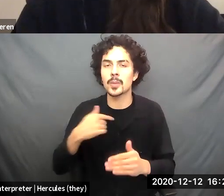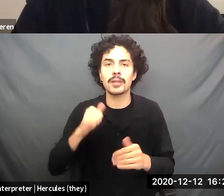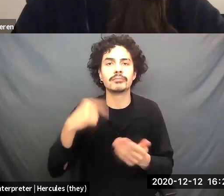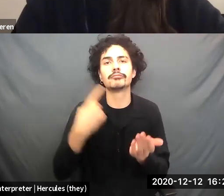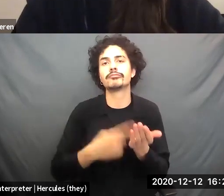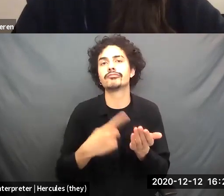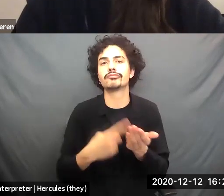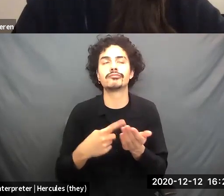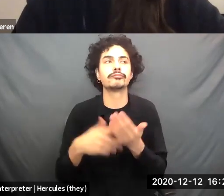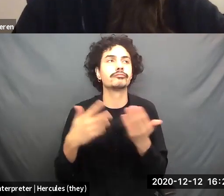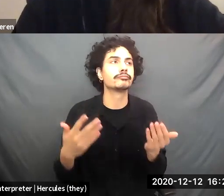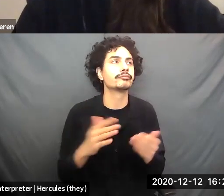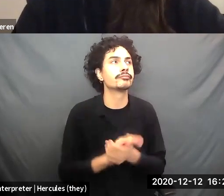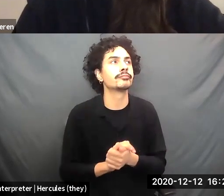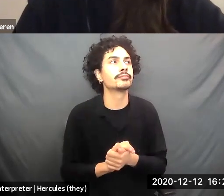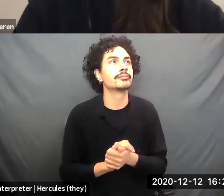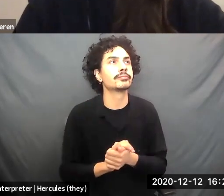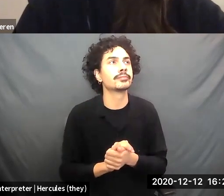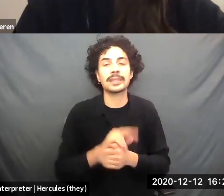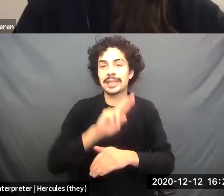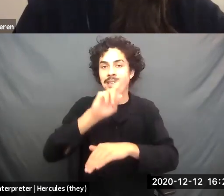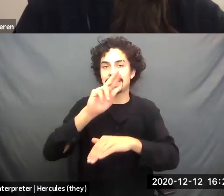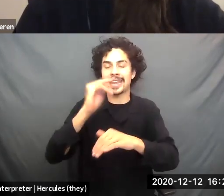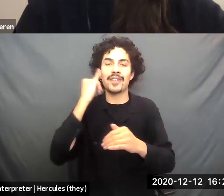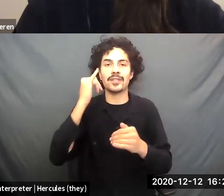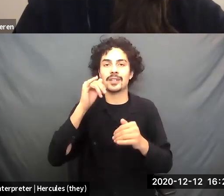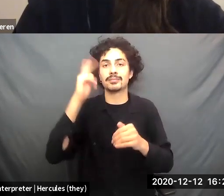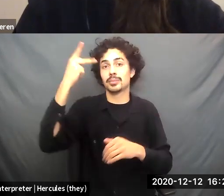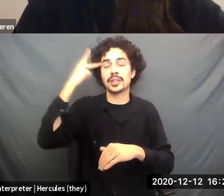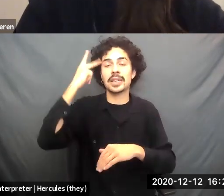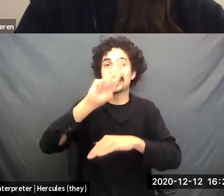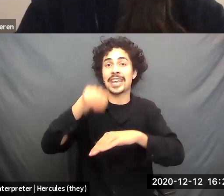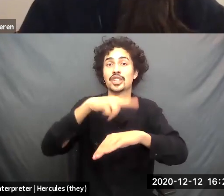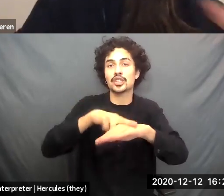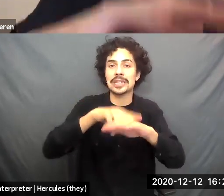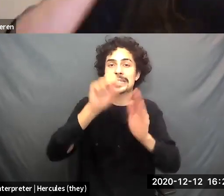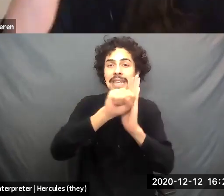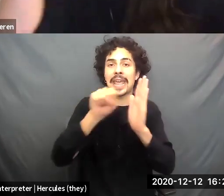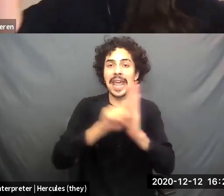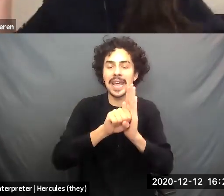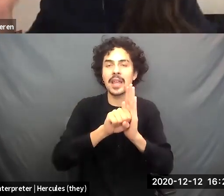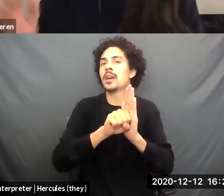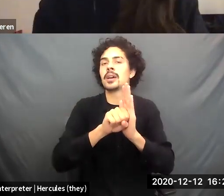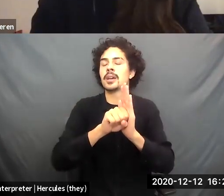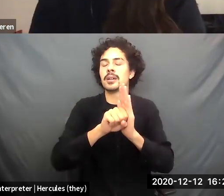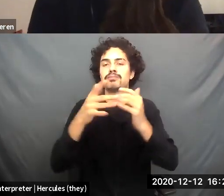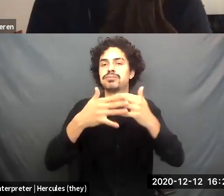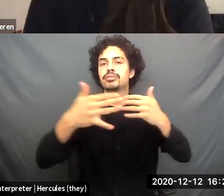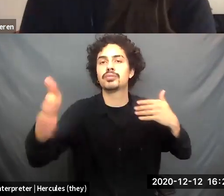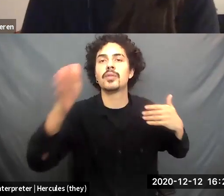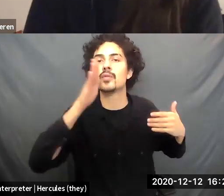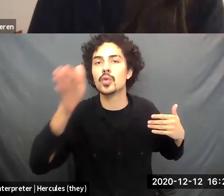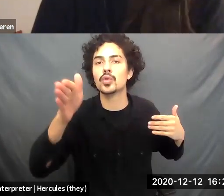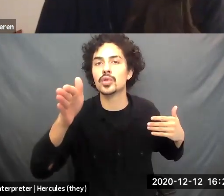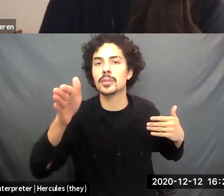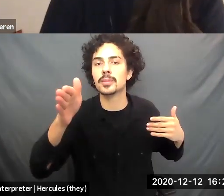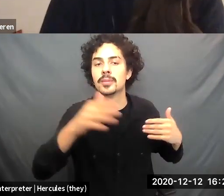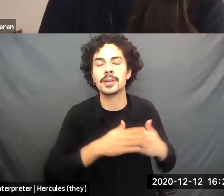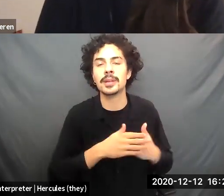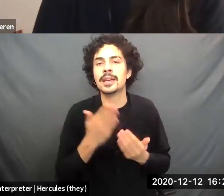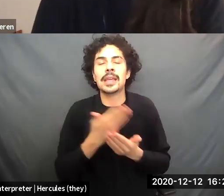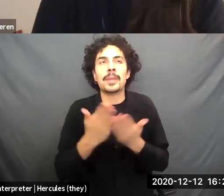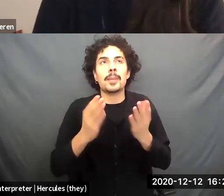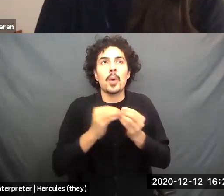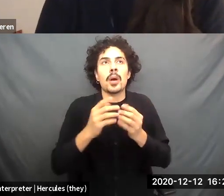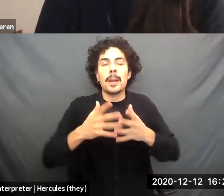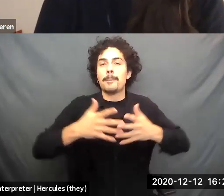about, you know, a post nation state situation, and then these questions would just become even, even bigger. But